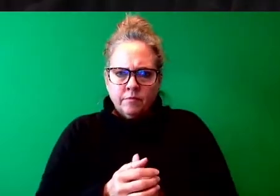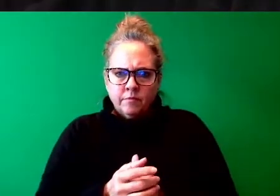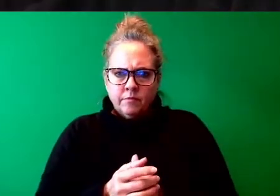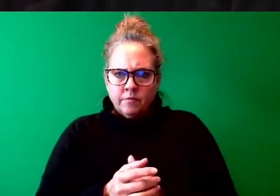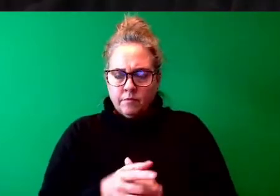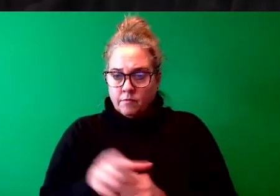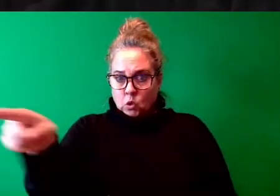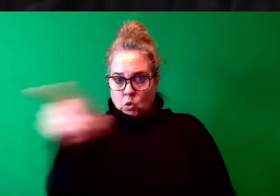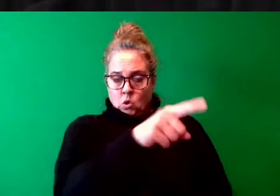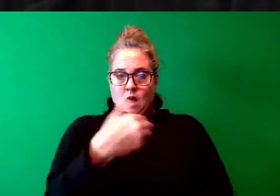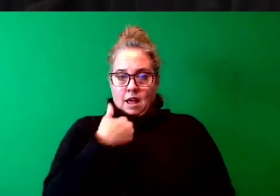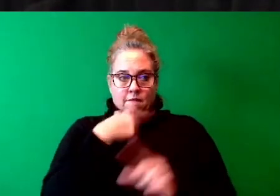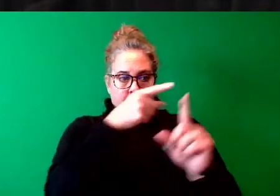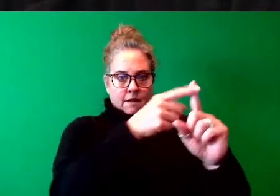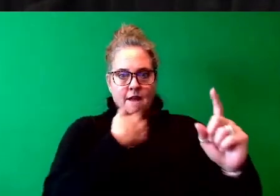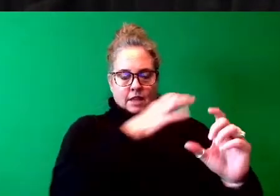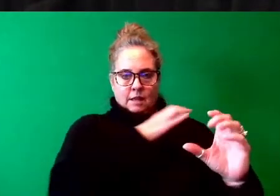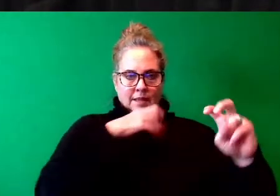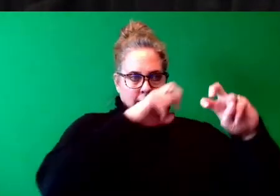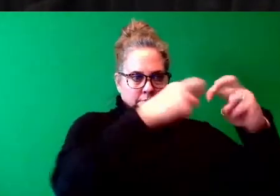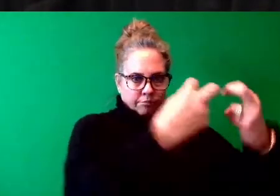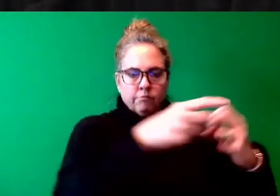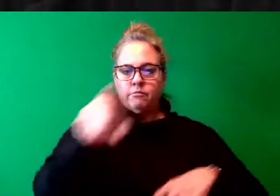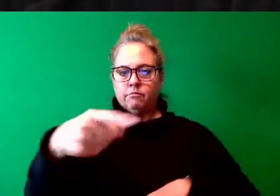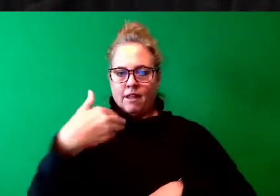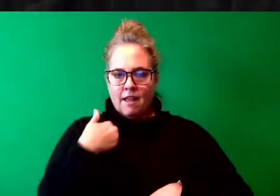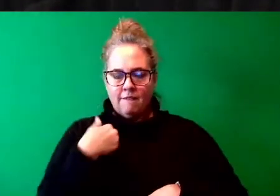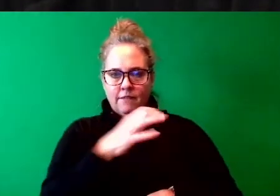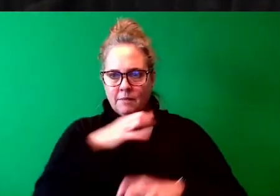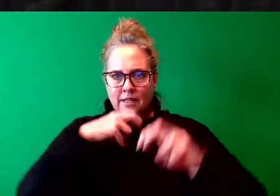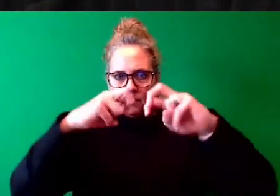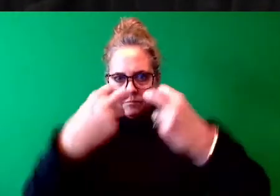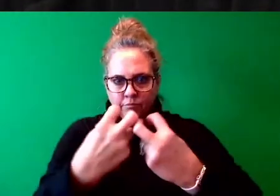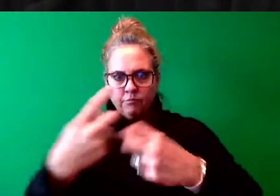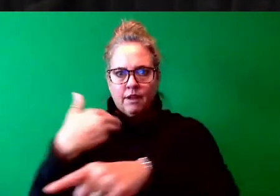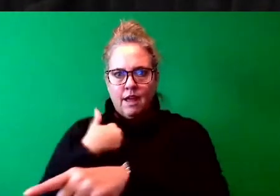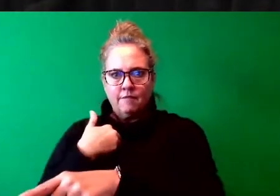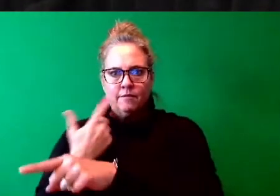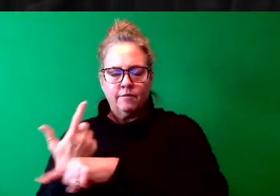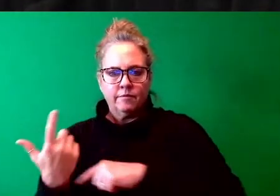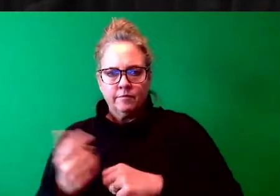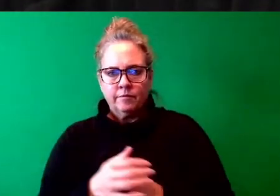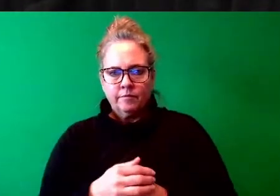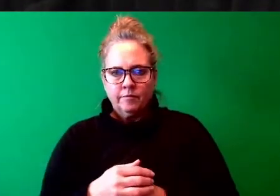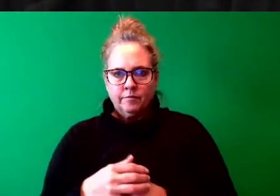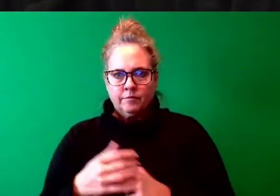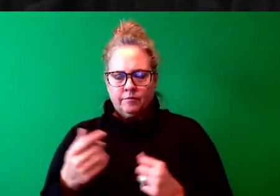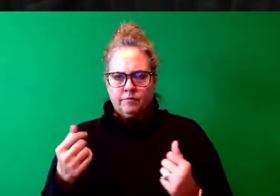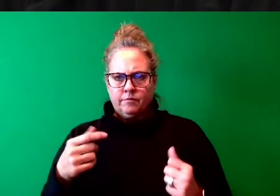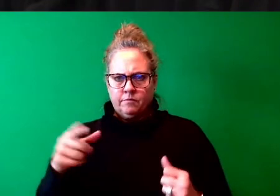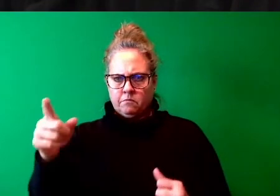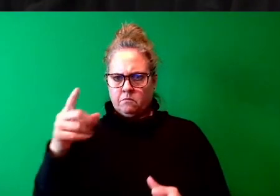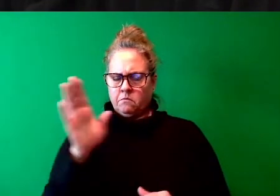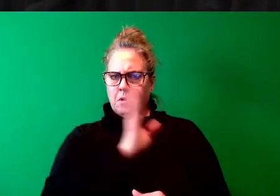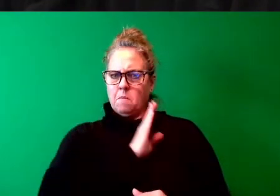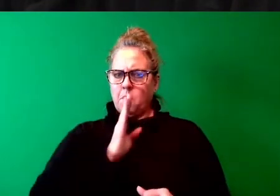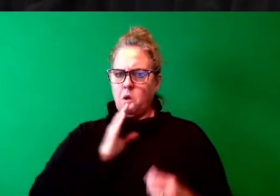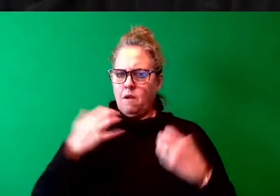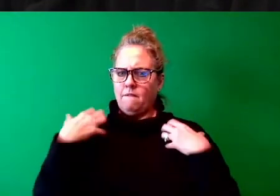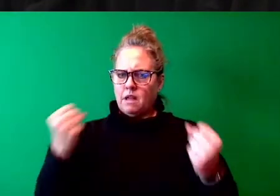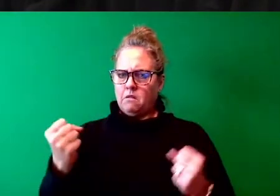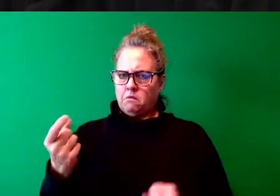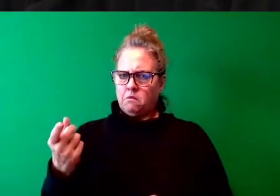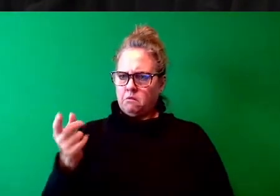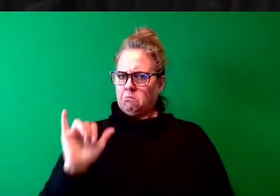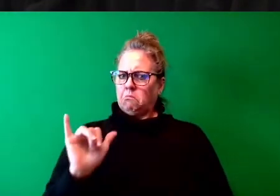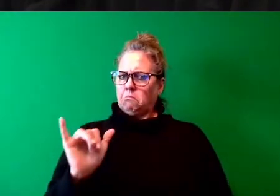Health without committees, but I think I have the sense of the Board of Health is that maybe it's time that we, the board